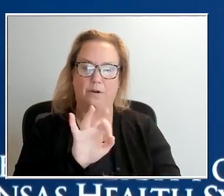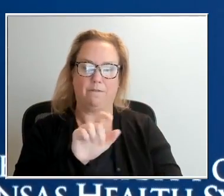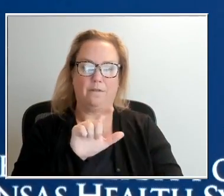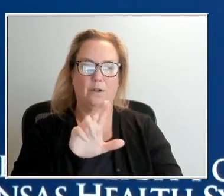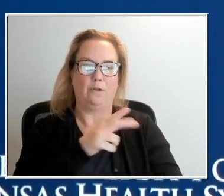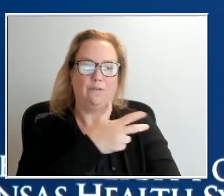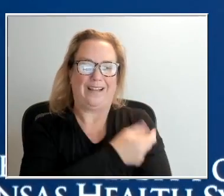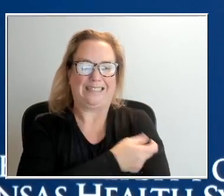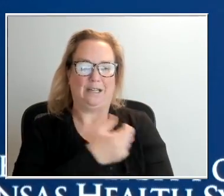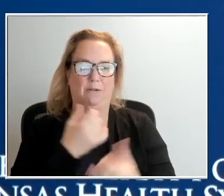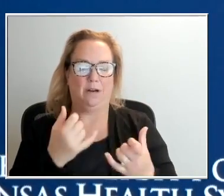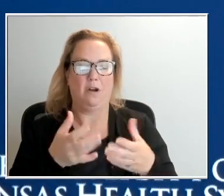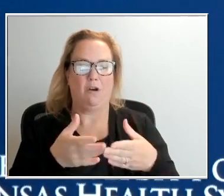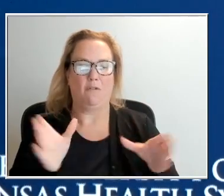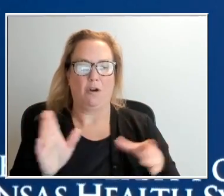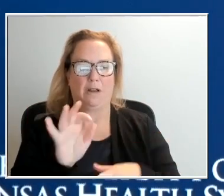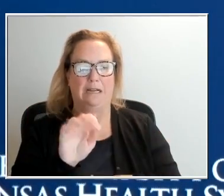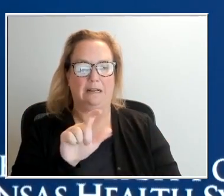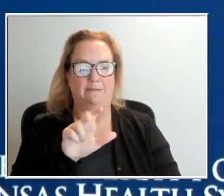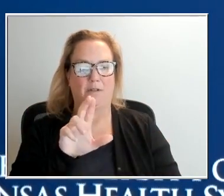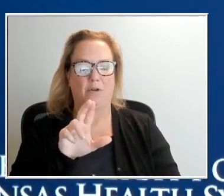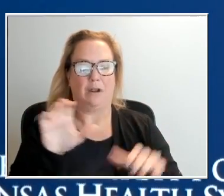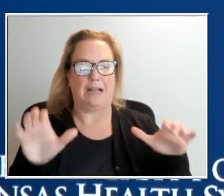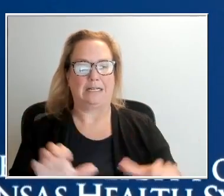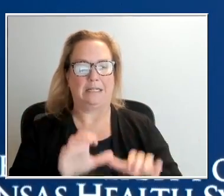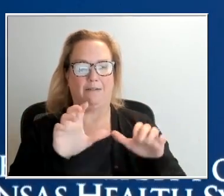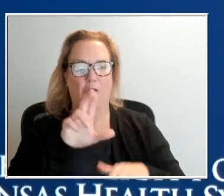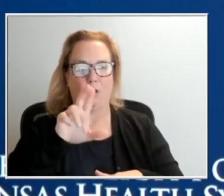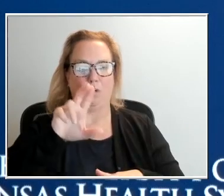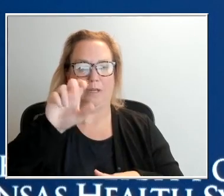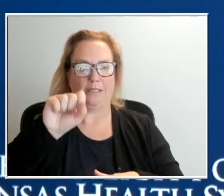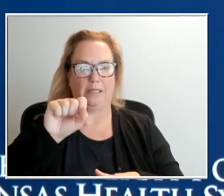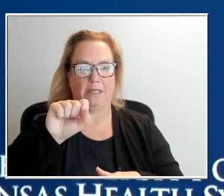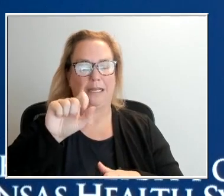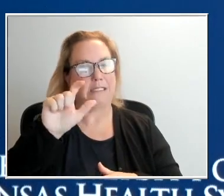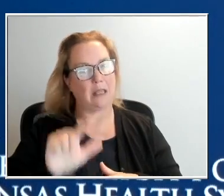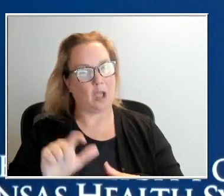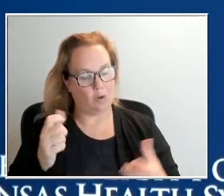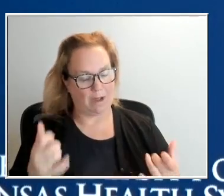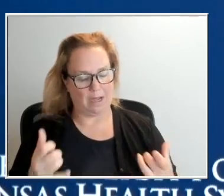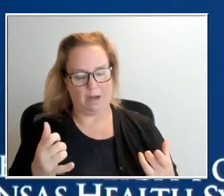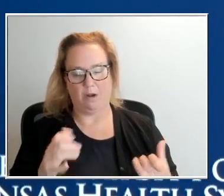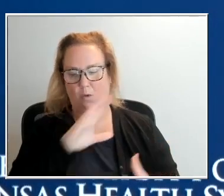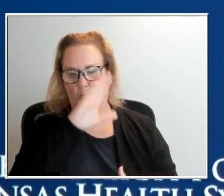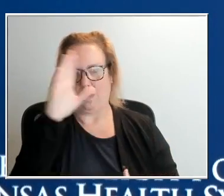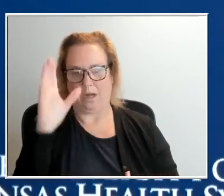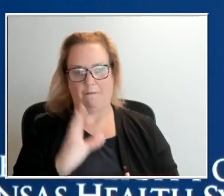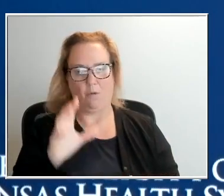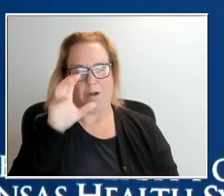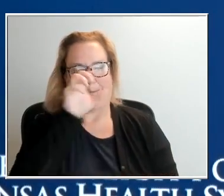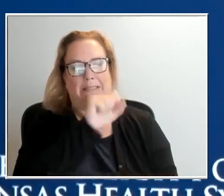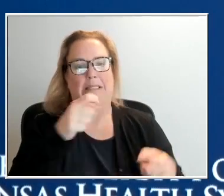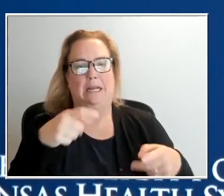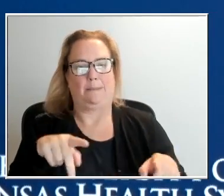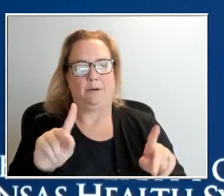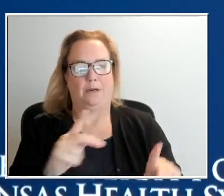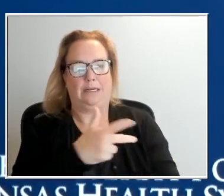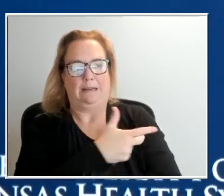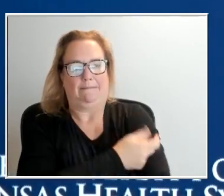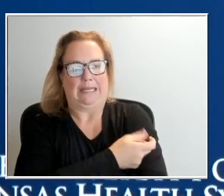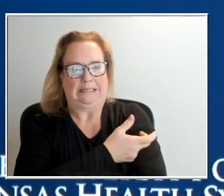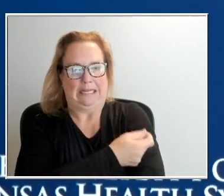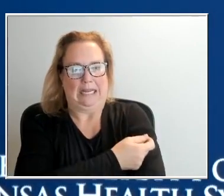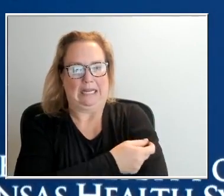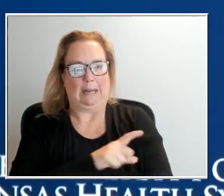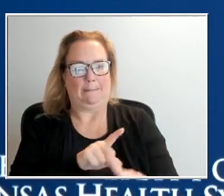now, overall influenza activity in the United States is low. We never want to miss an opportunity to vaccinate, but if you